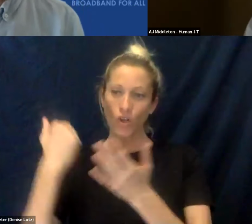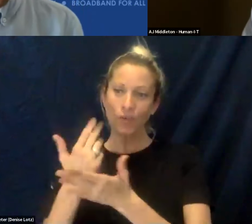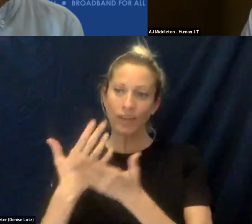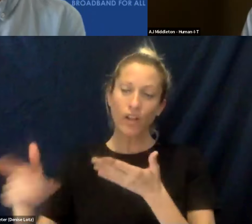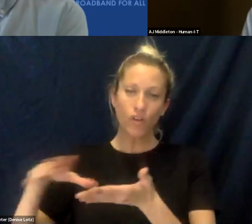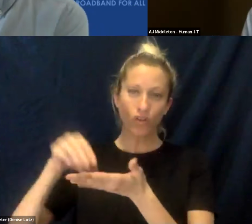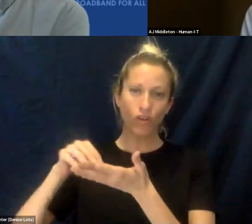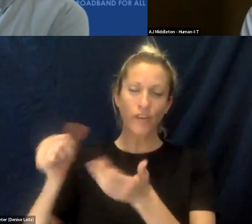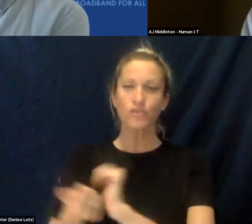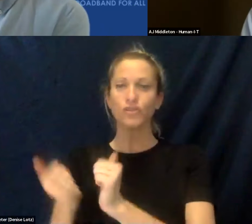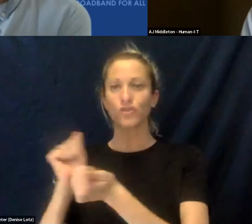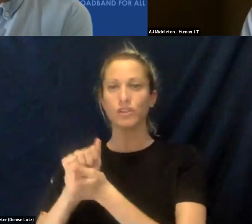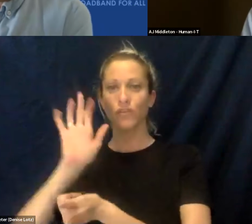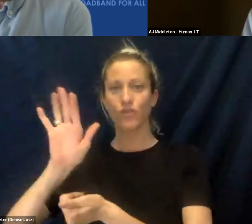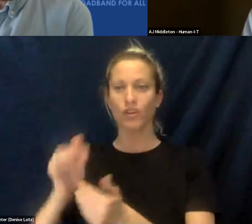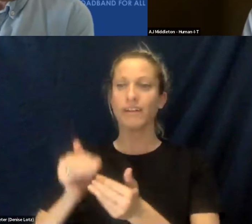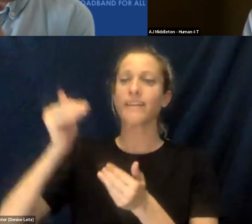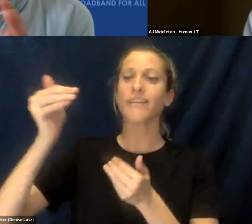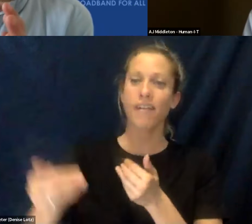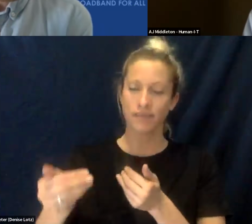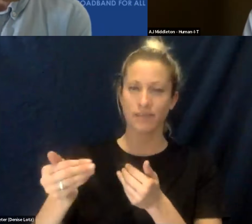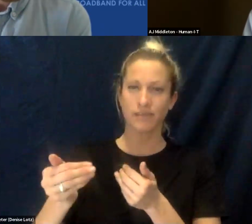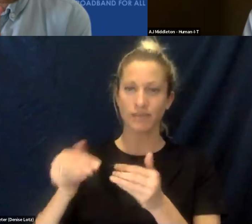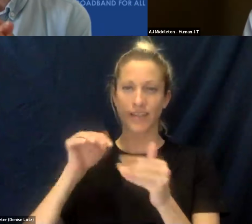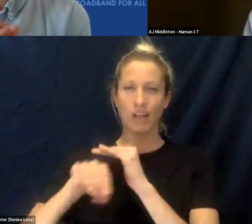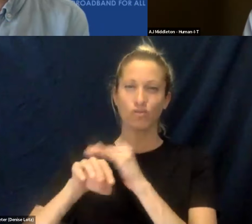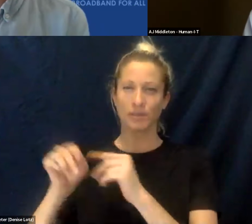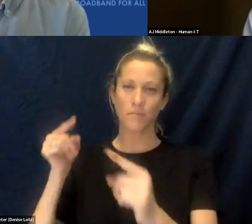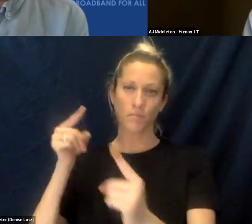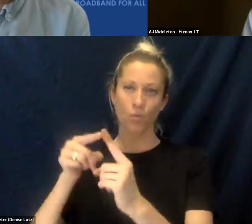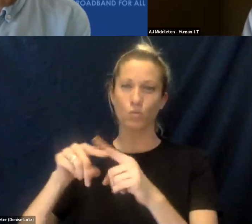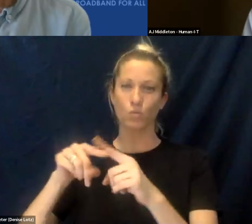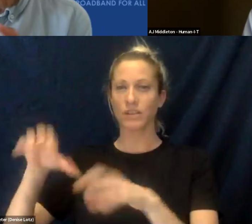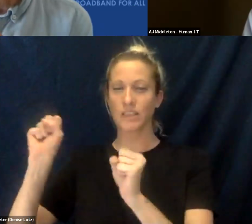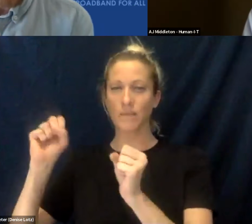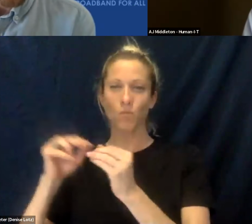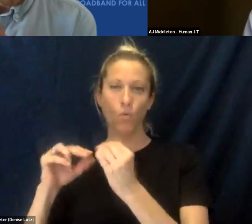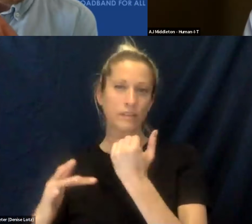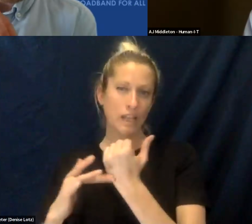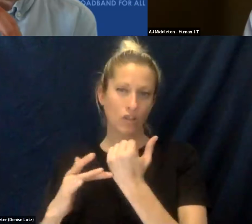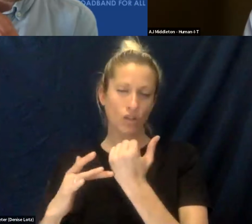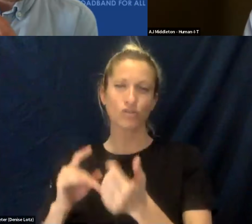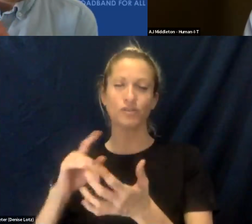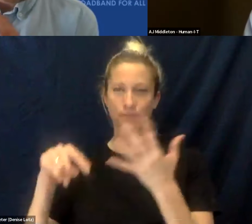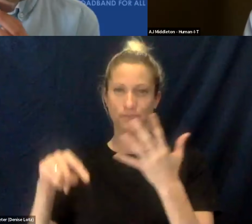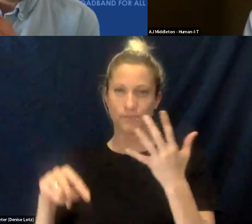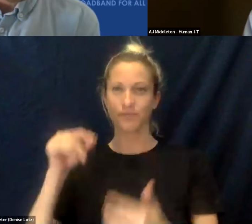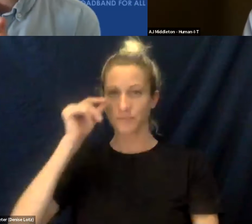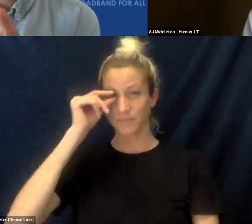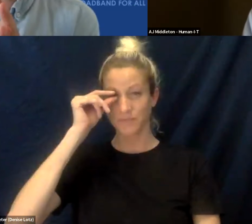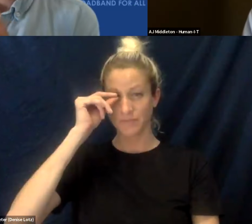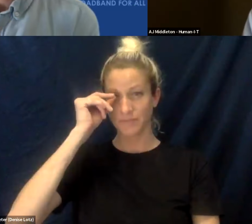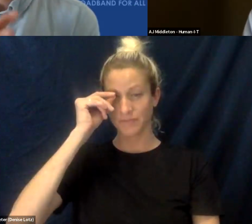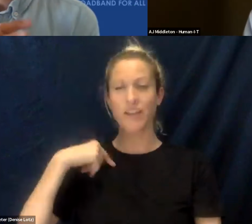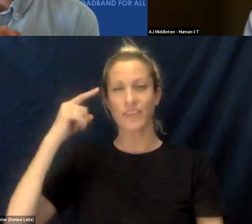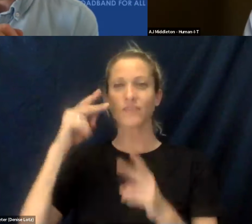which then changes their next kind of entry point into adopting more technology. And so I think it's really important